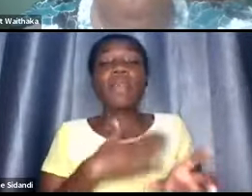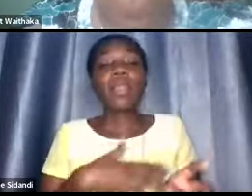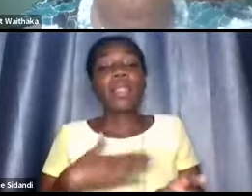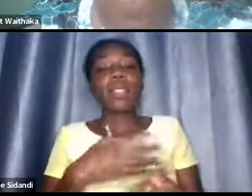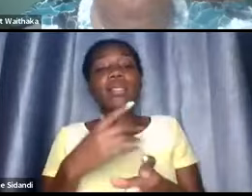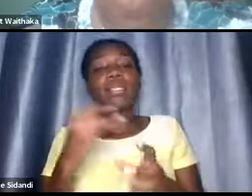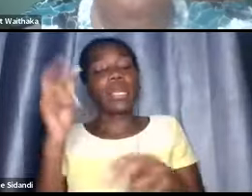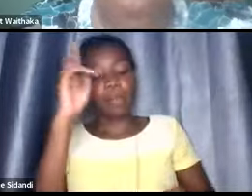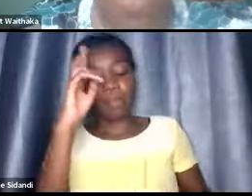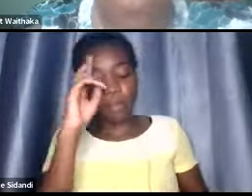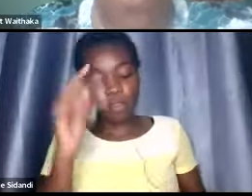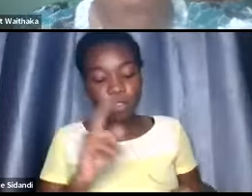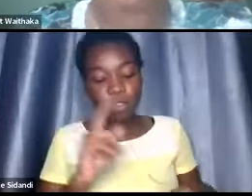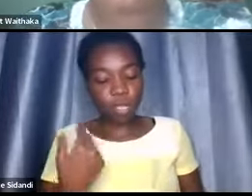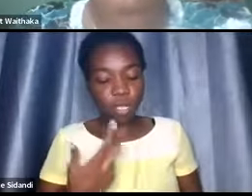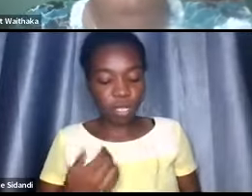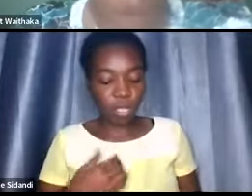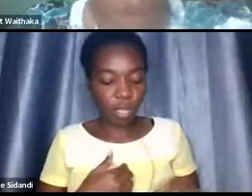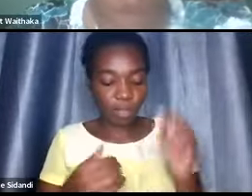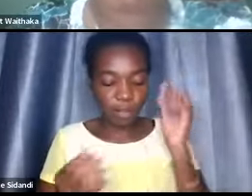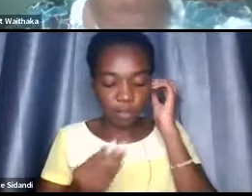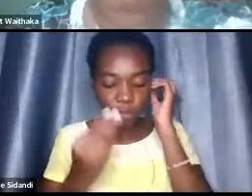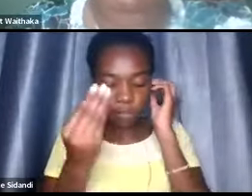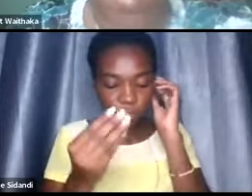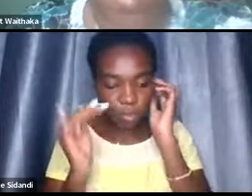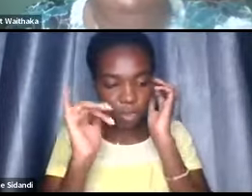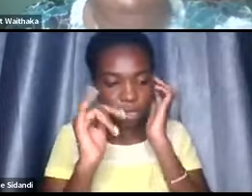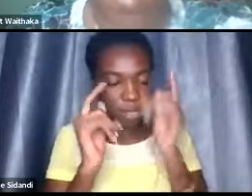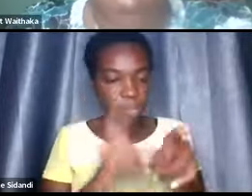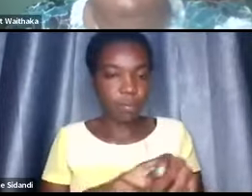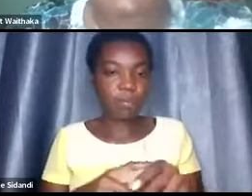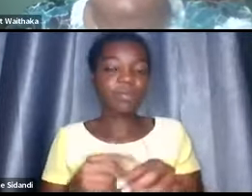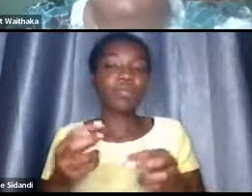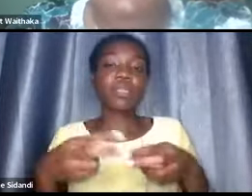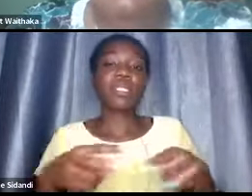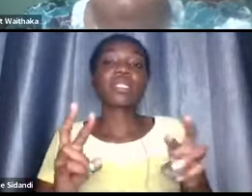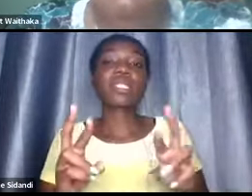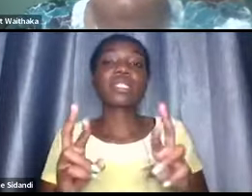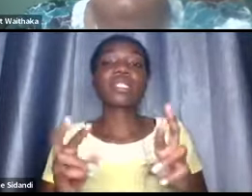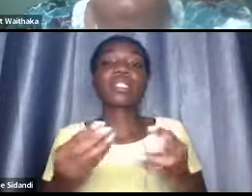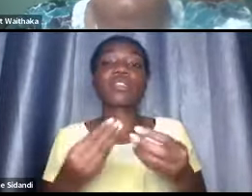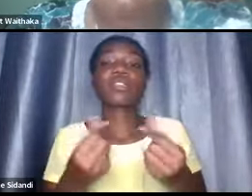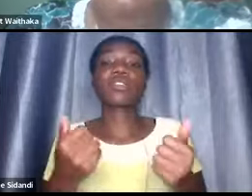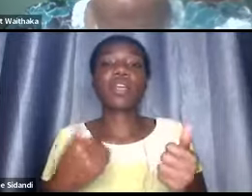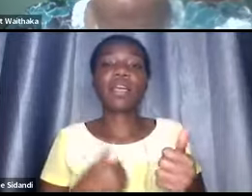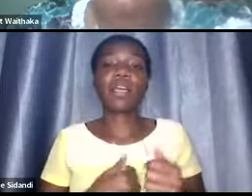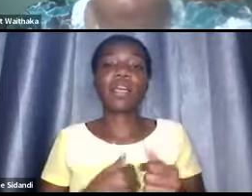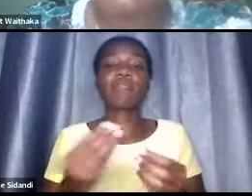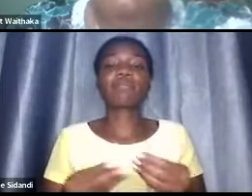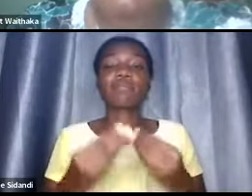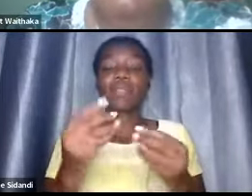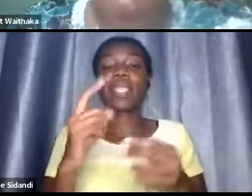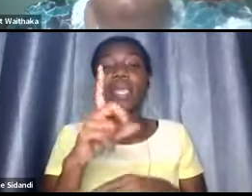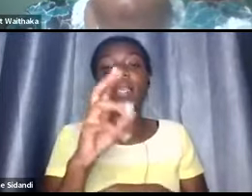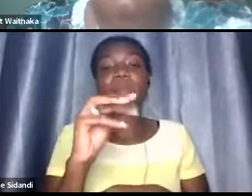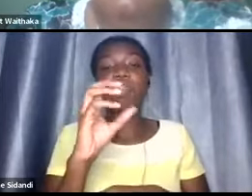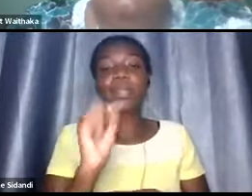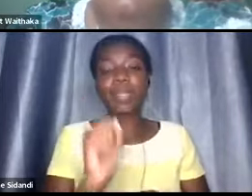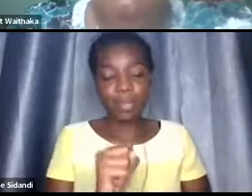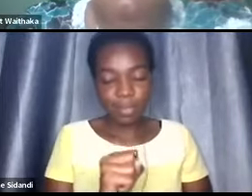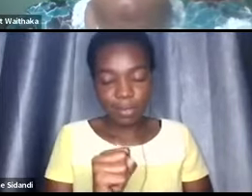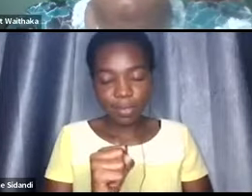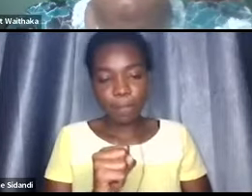right, we have giveaways. Yay, it's that time of the day. Pathway Solutions has giveaways for you on their LMS, Learning Management